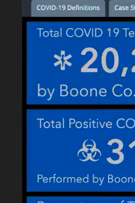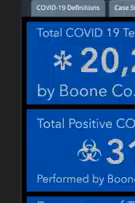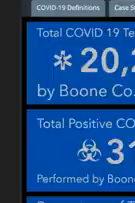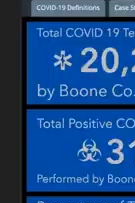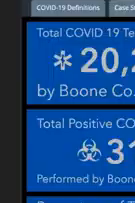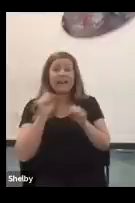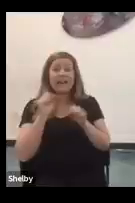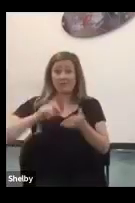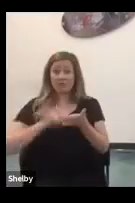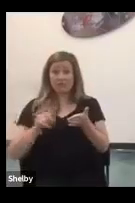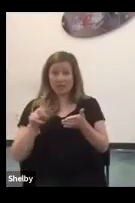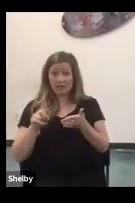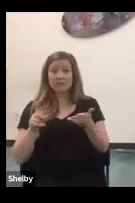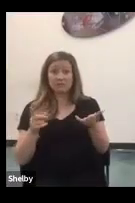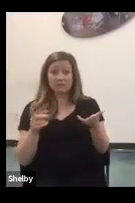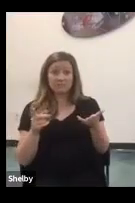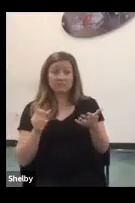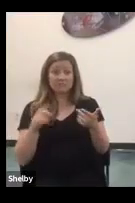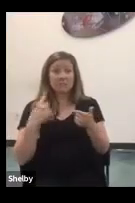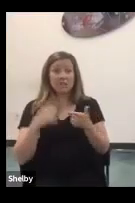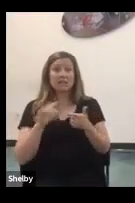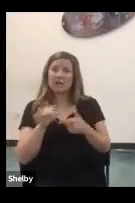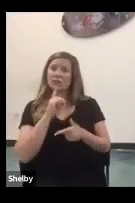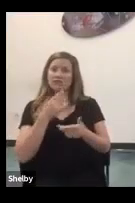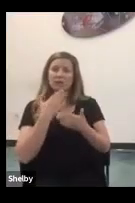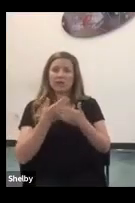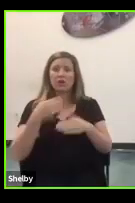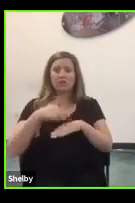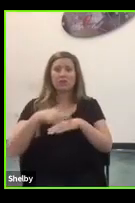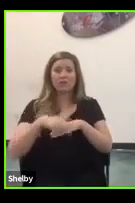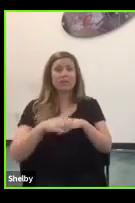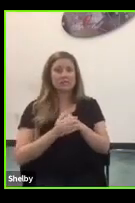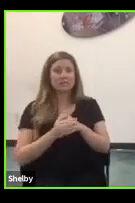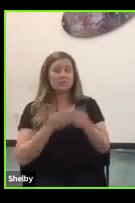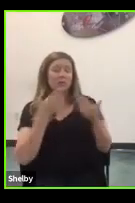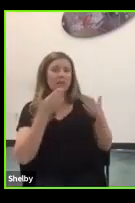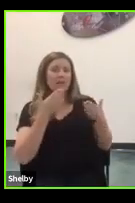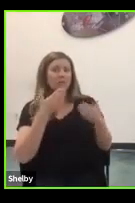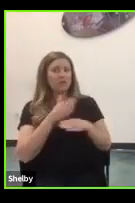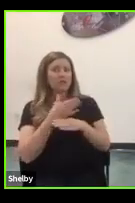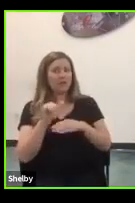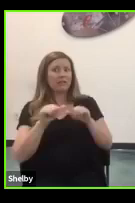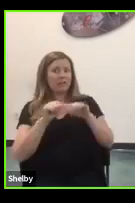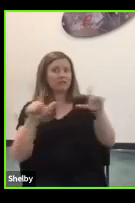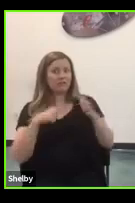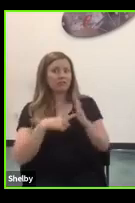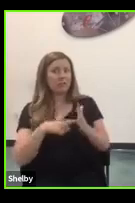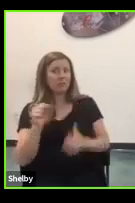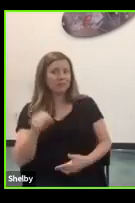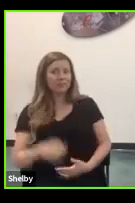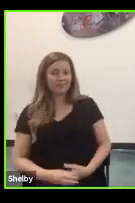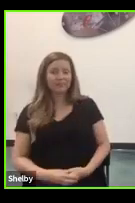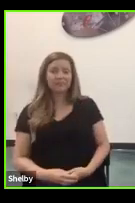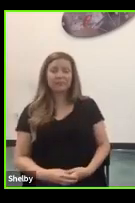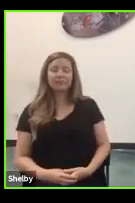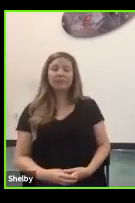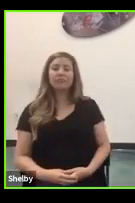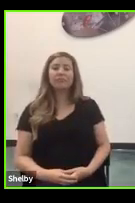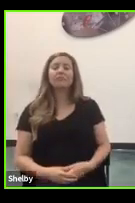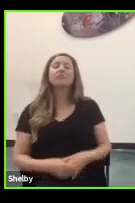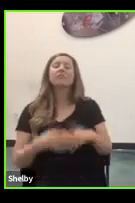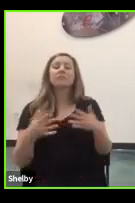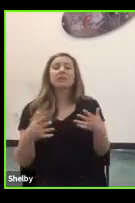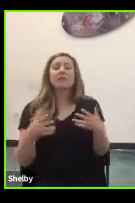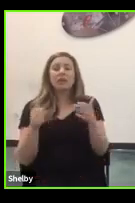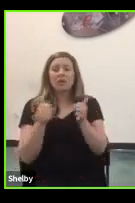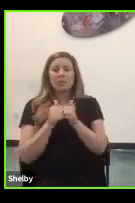yet, that was a really good reference, Ashton. Thanks. Yeah, thanks for sharing that screen too. In addition